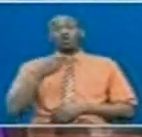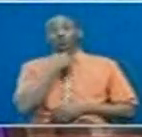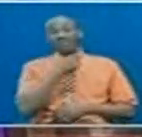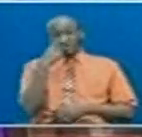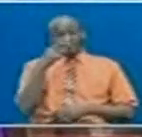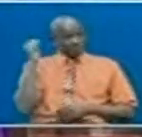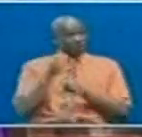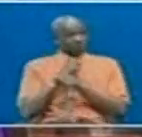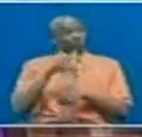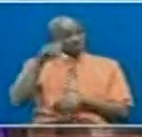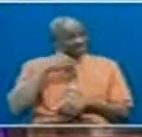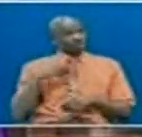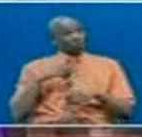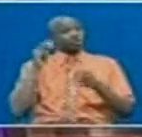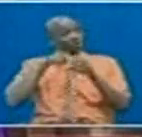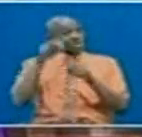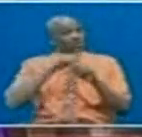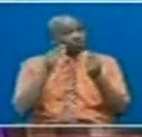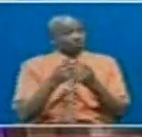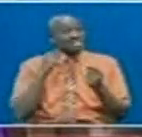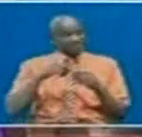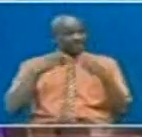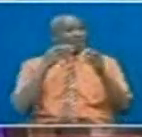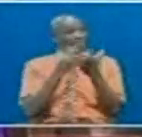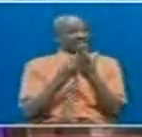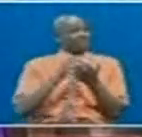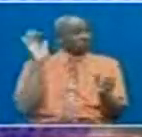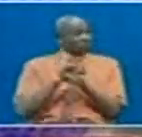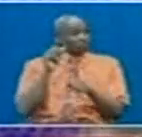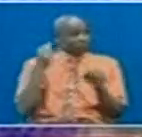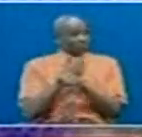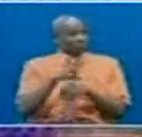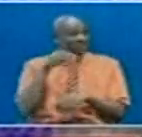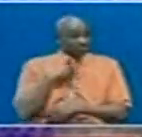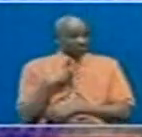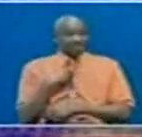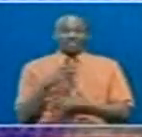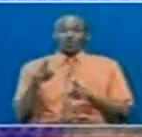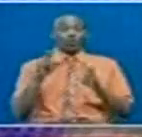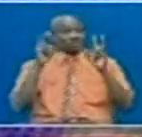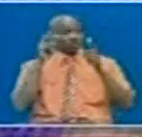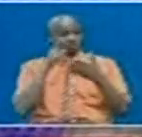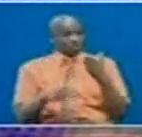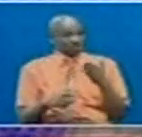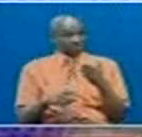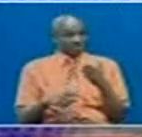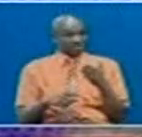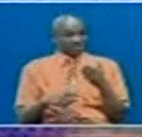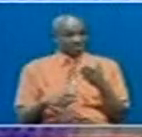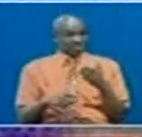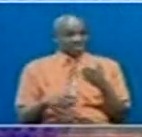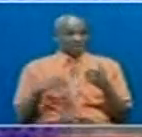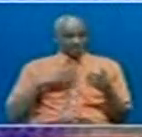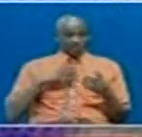they wouldn't take it to join this group, no matter who this group is? You want to tell me they wouldn't take it? No, the issue is this. The desperation